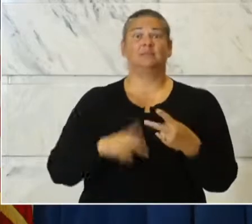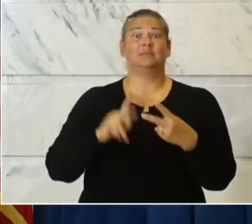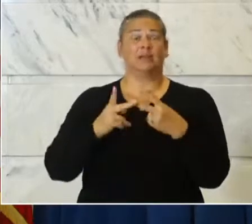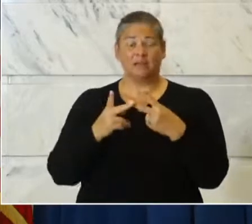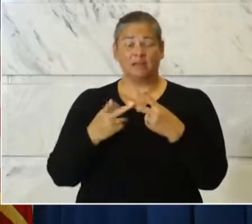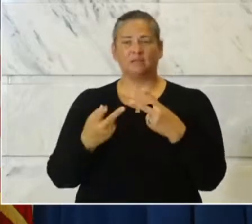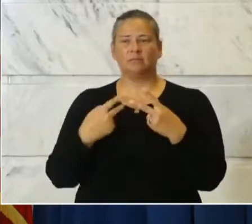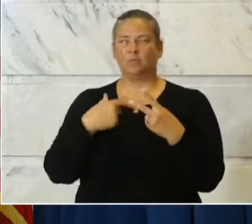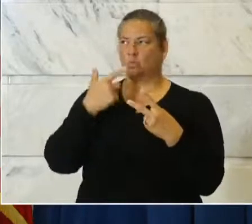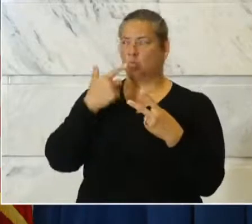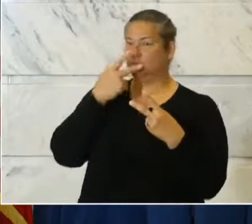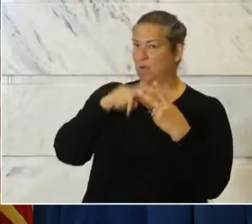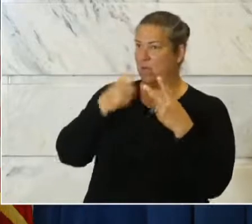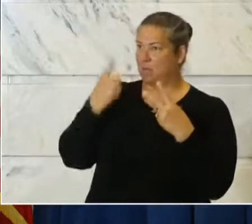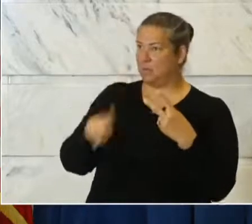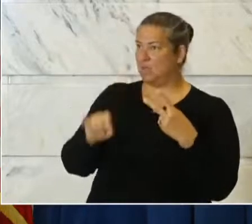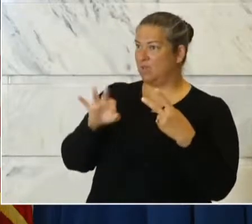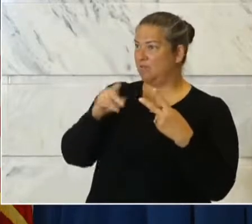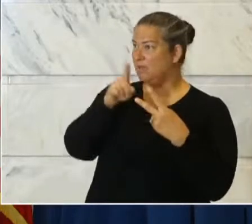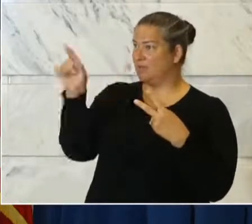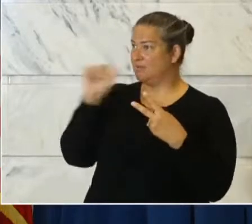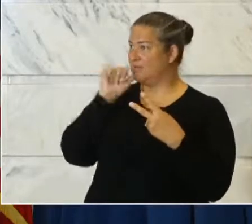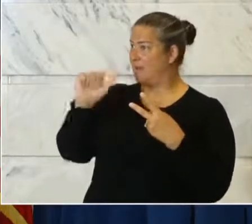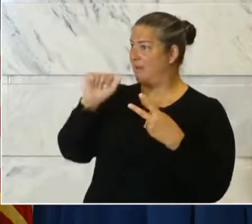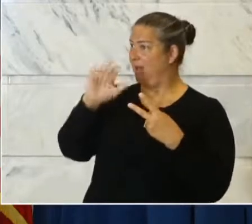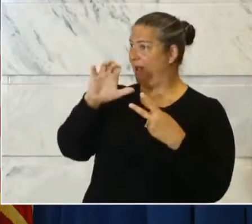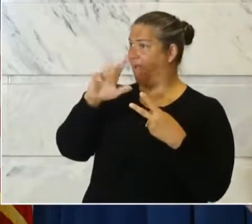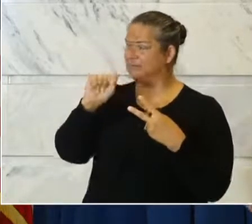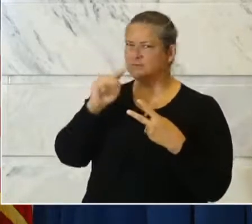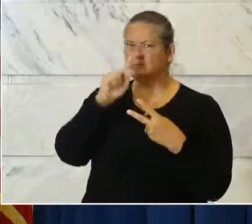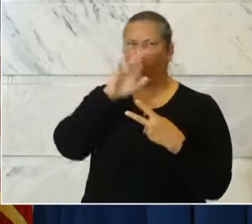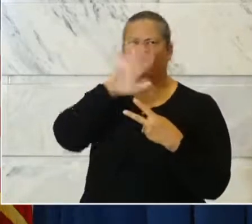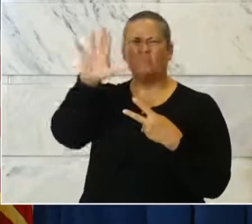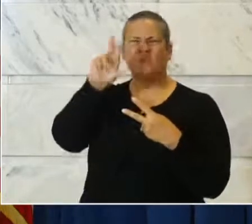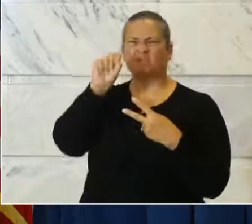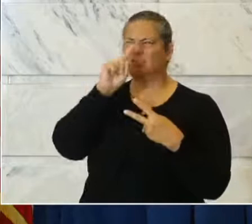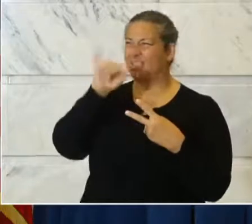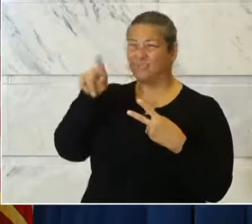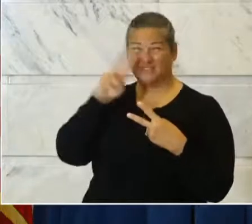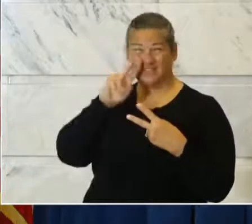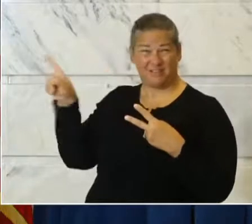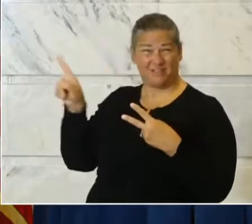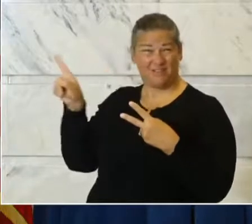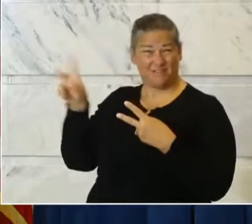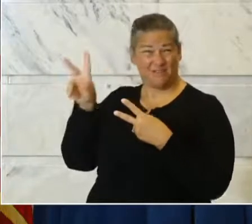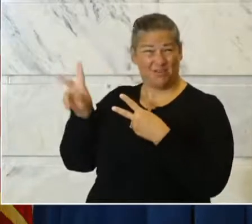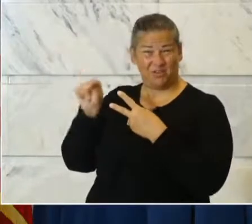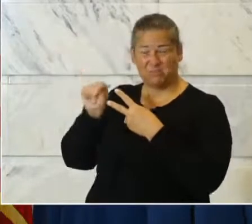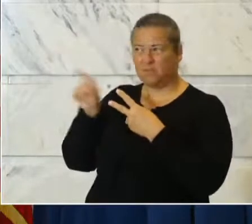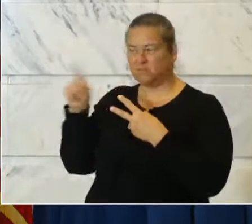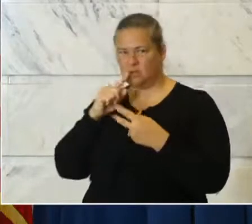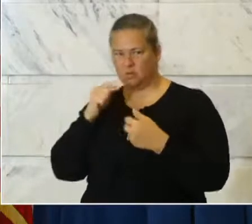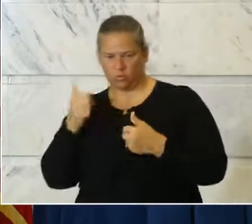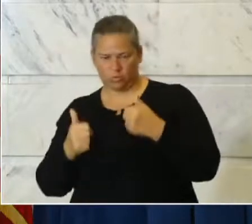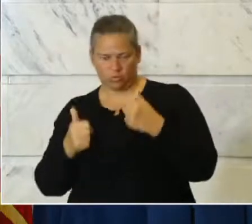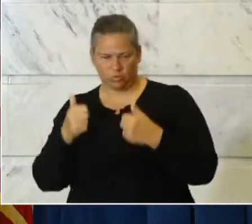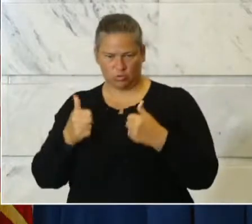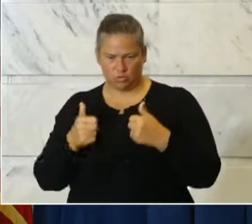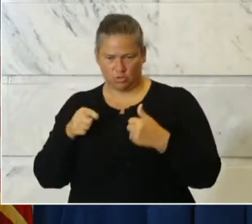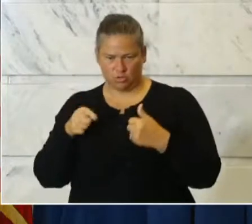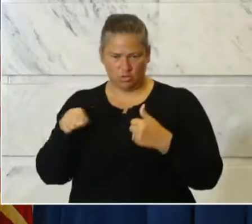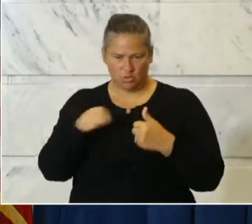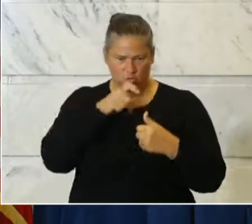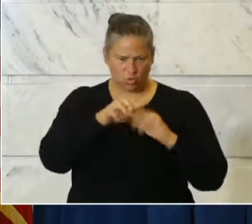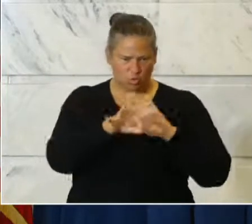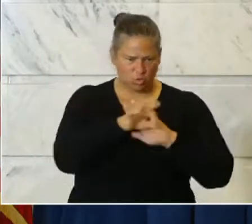act quickly enough across the country. You see that video of somebody trying to decide which of 10 young people gets a ventilator,